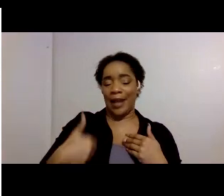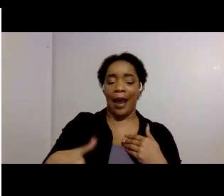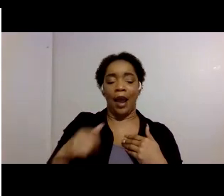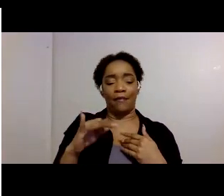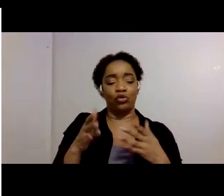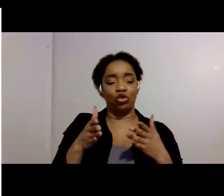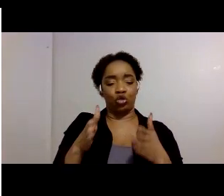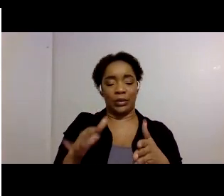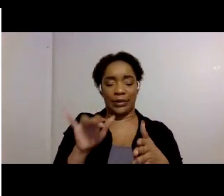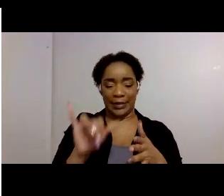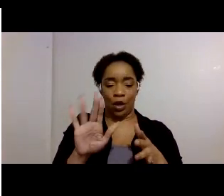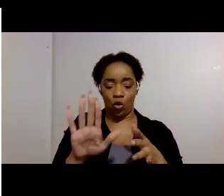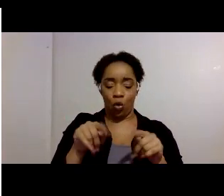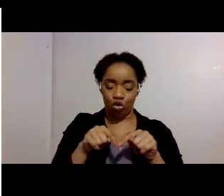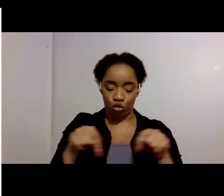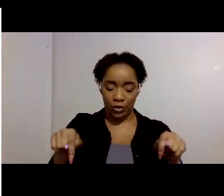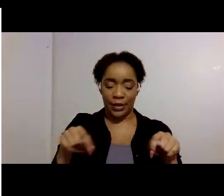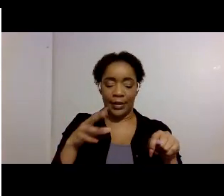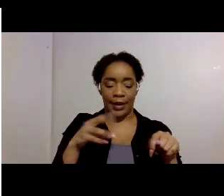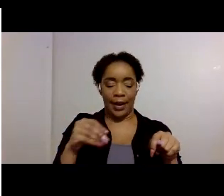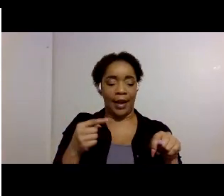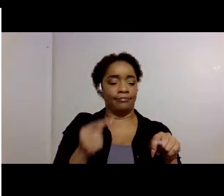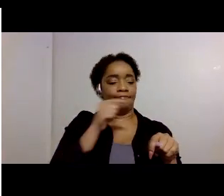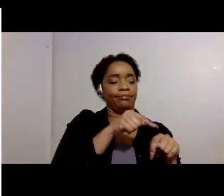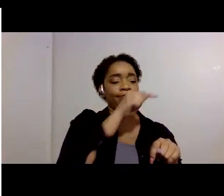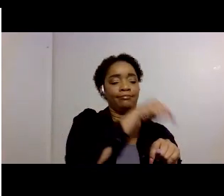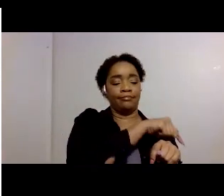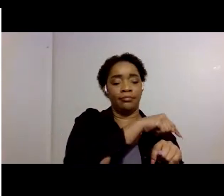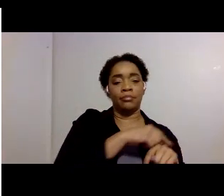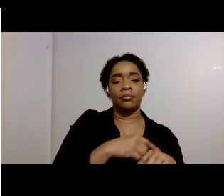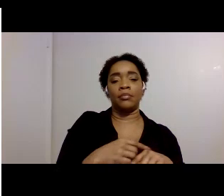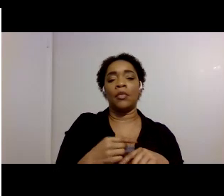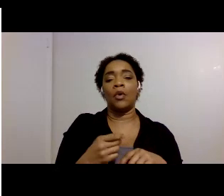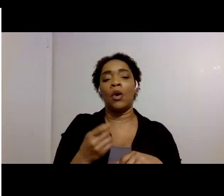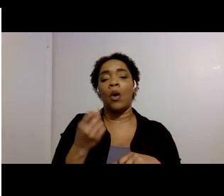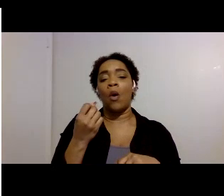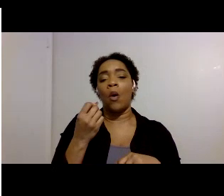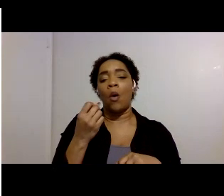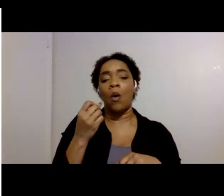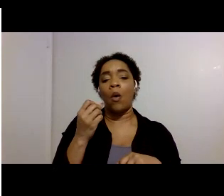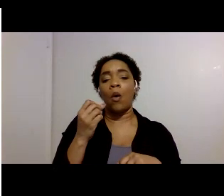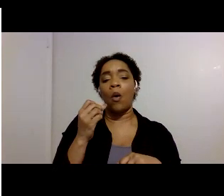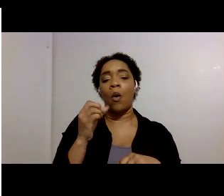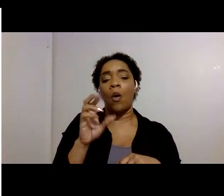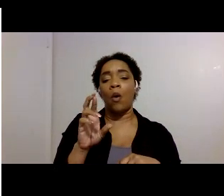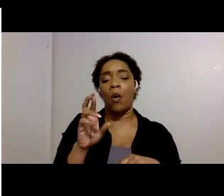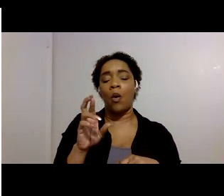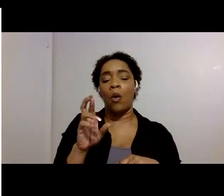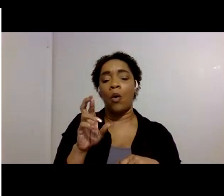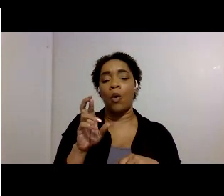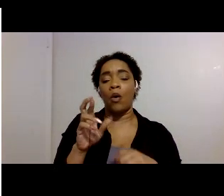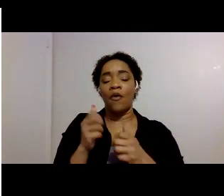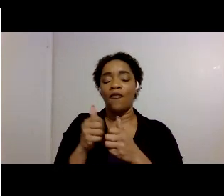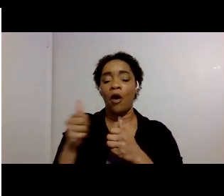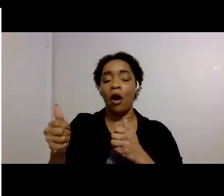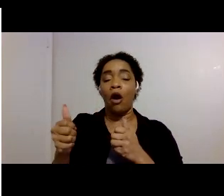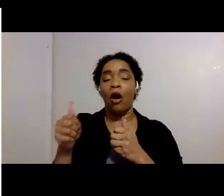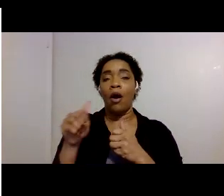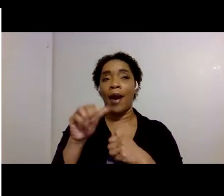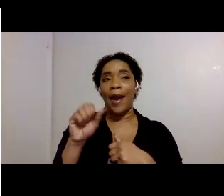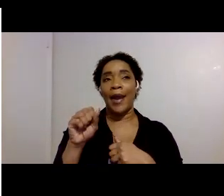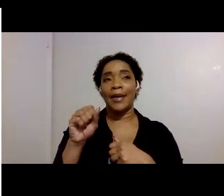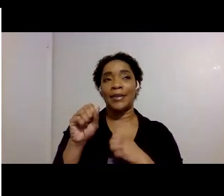down, or the height and half of their house for fallout, debris, heat, and smoke.